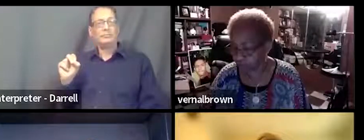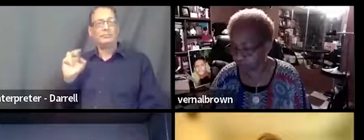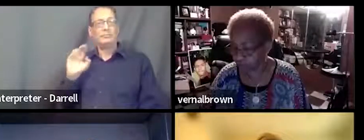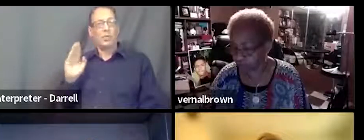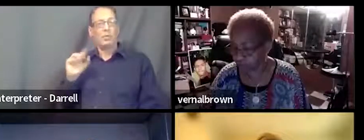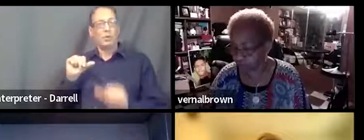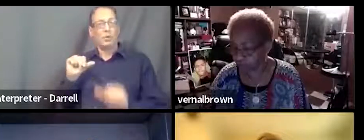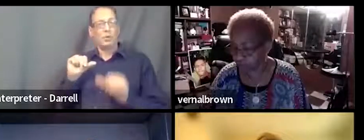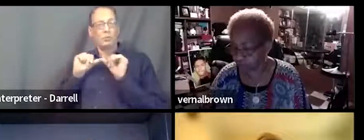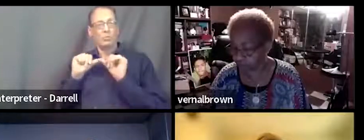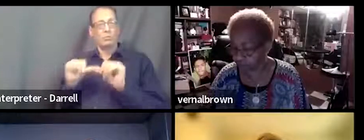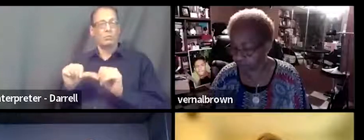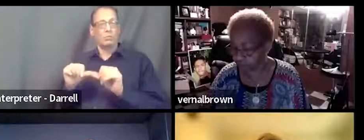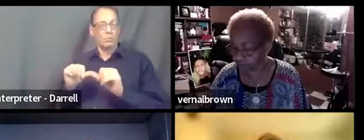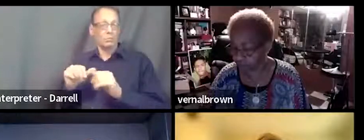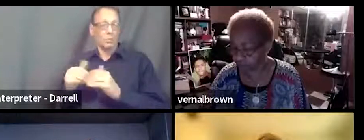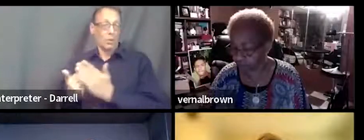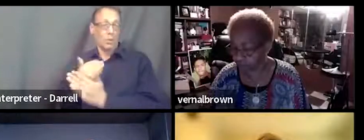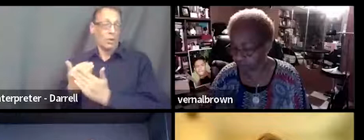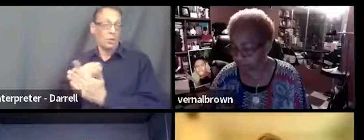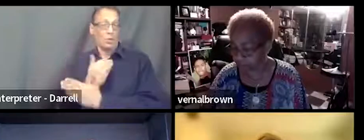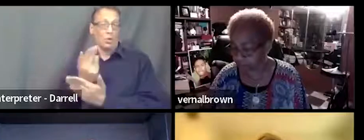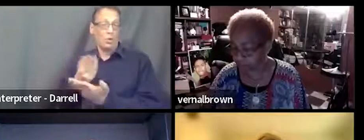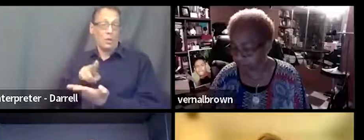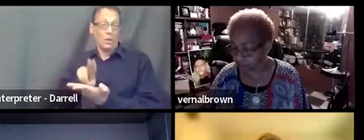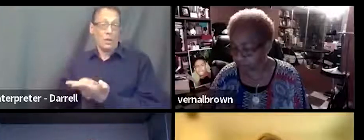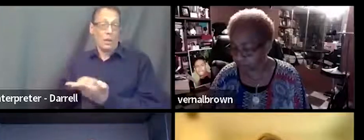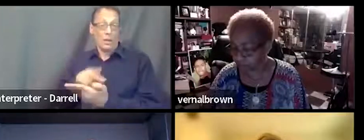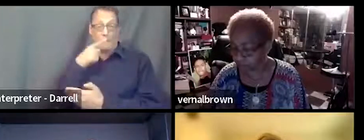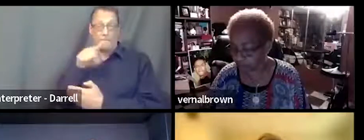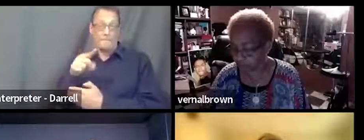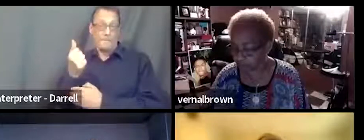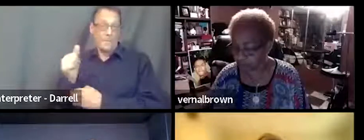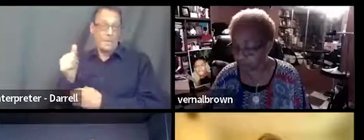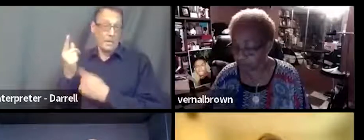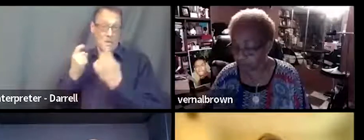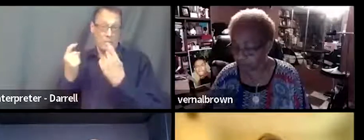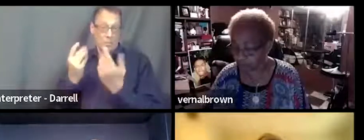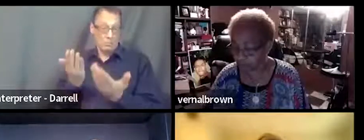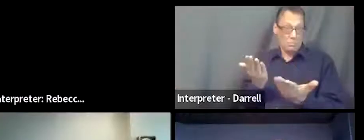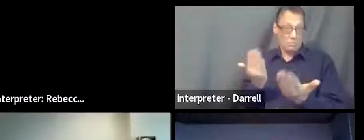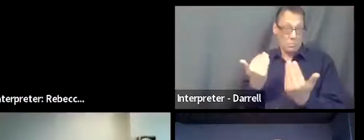with these new terms. I'll be happy to answer any questions.